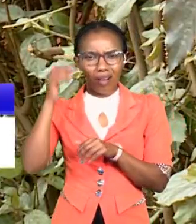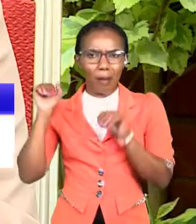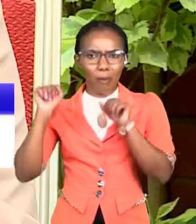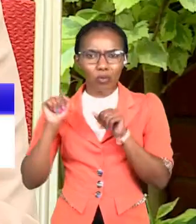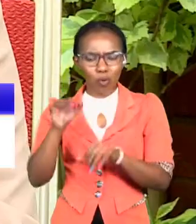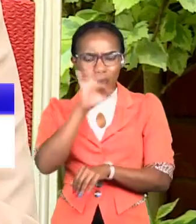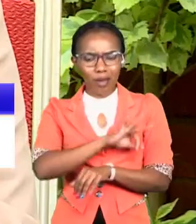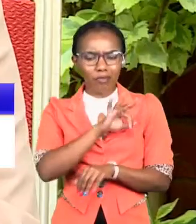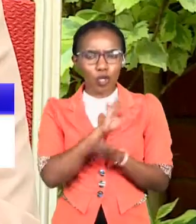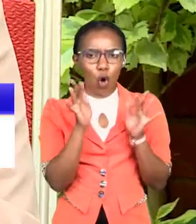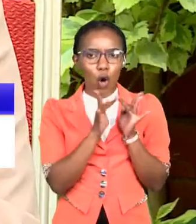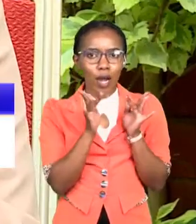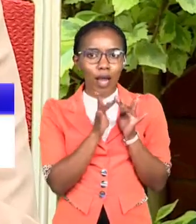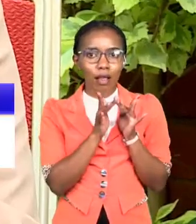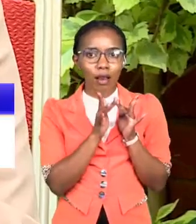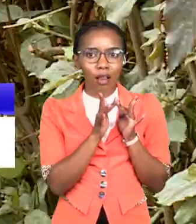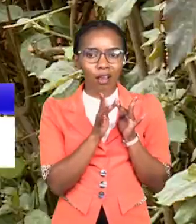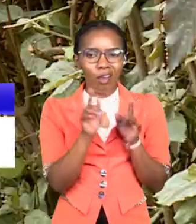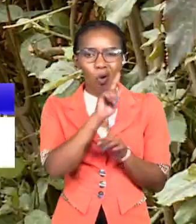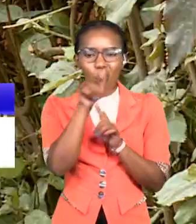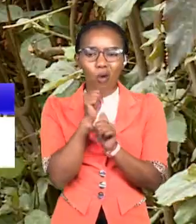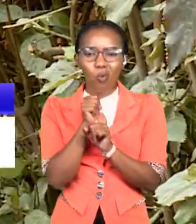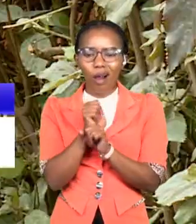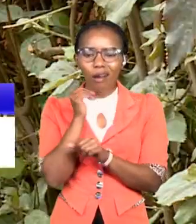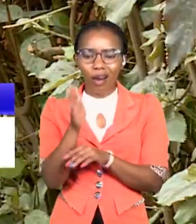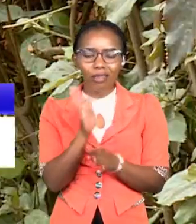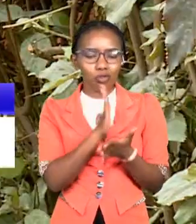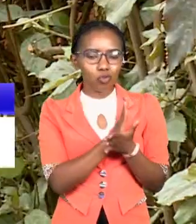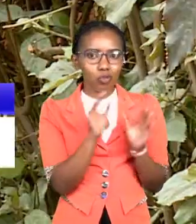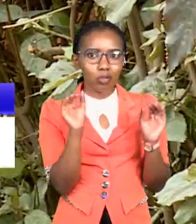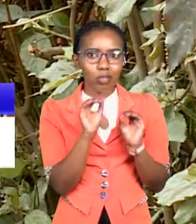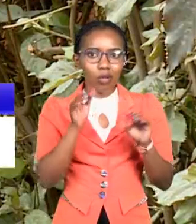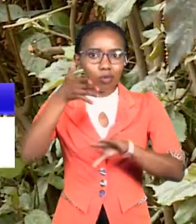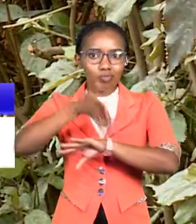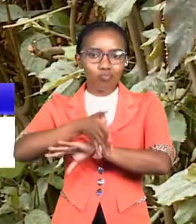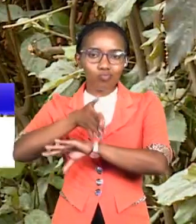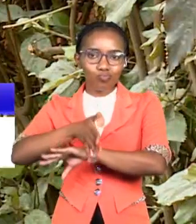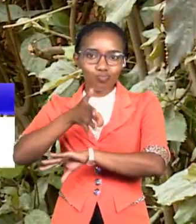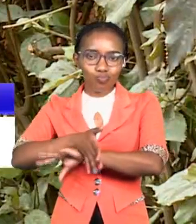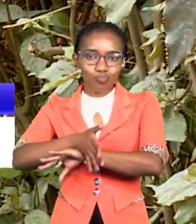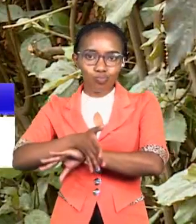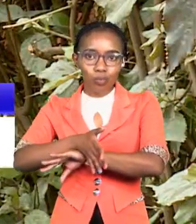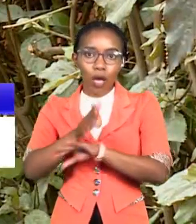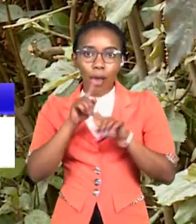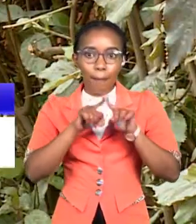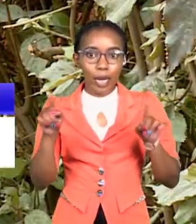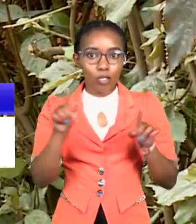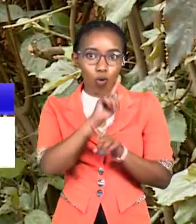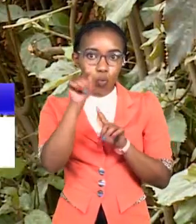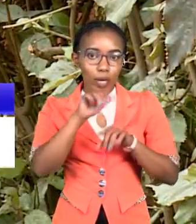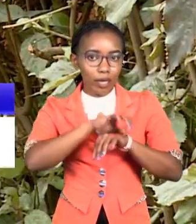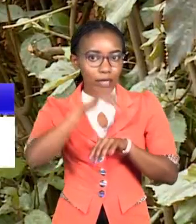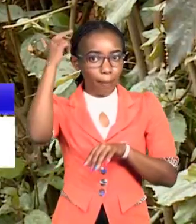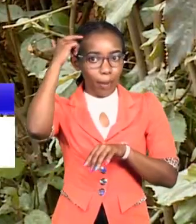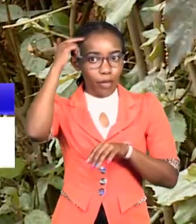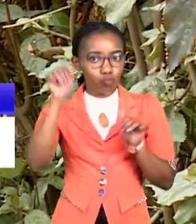make money online by doing nothing, which isn't true. It's a fallacious thing. But once you've gotten the right